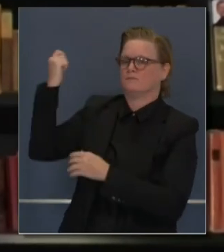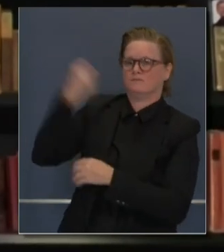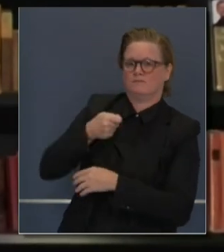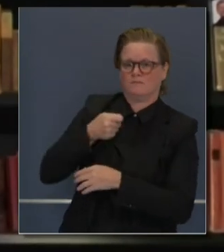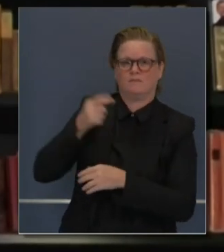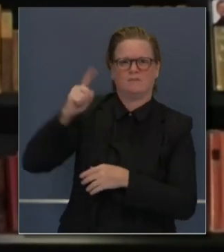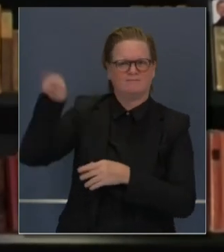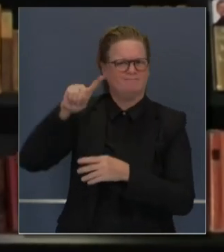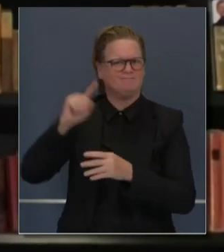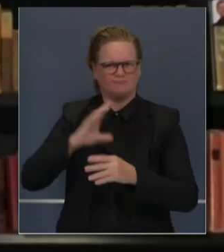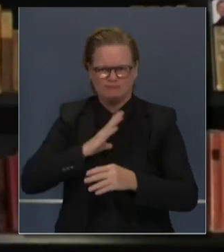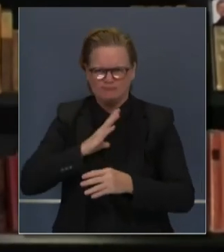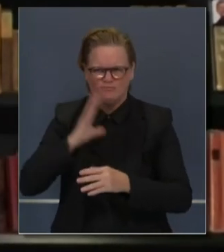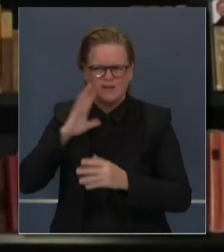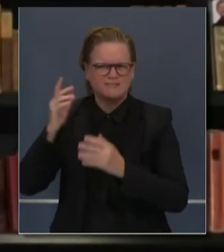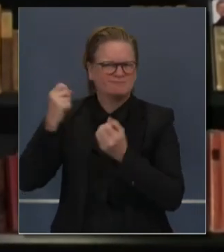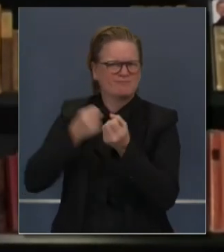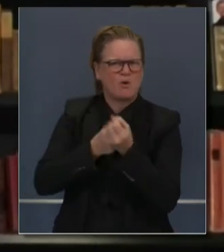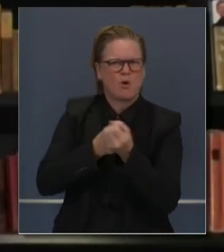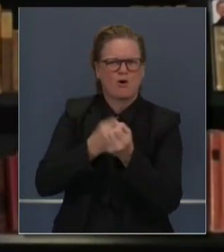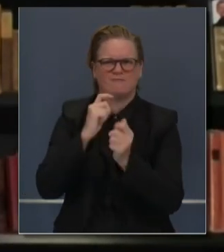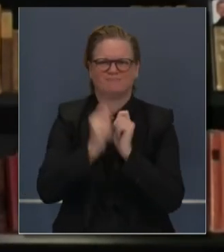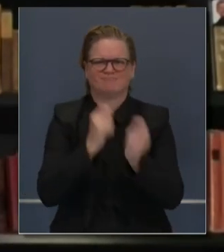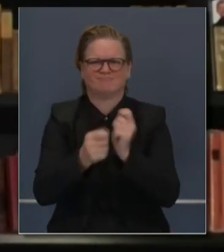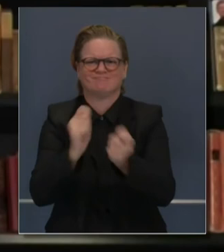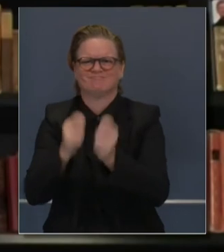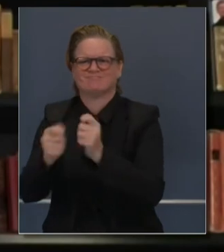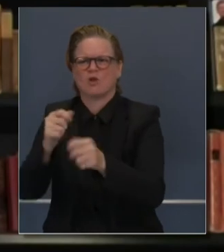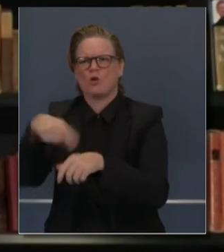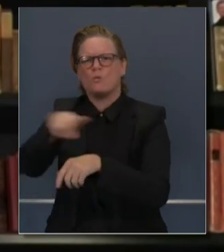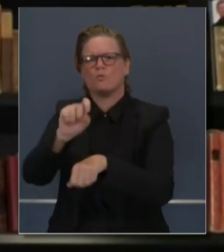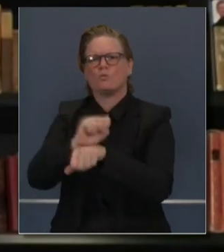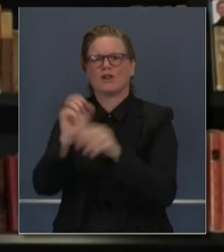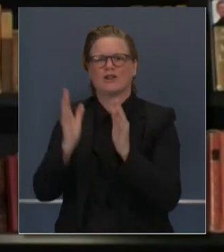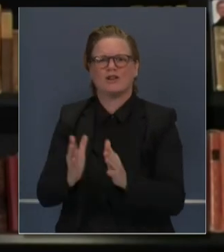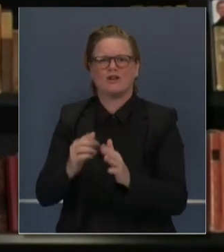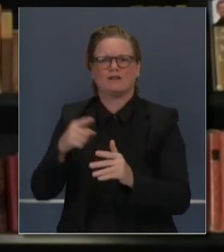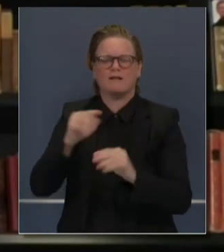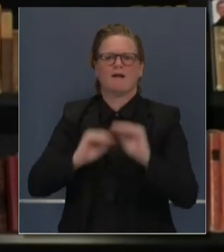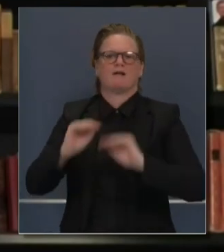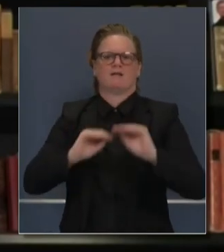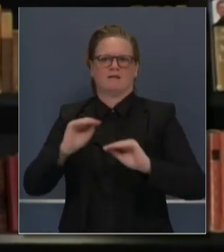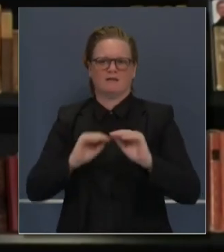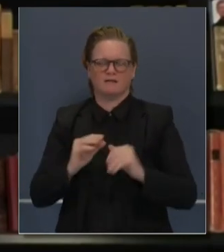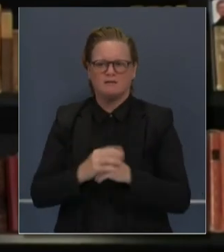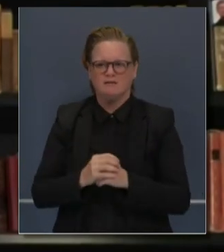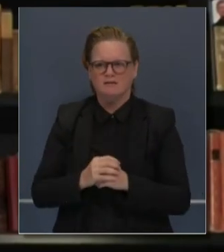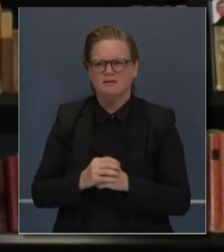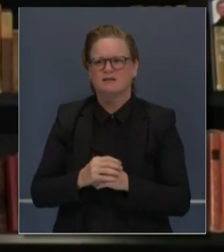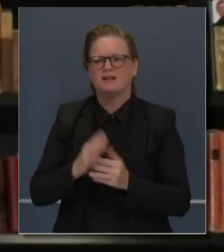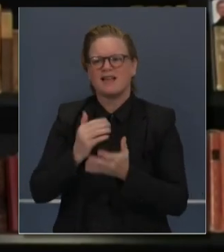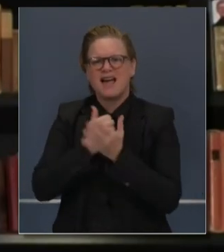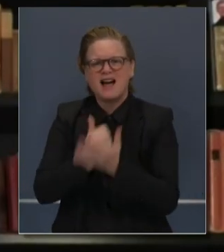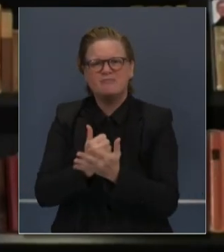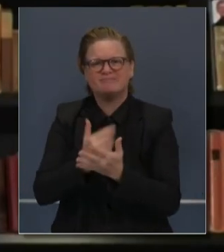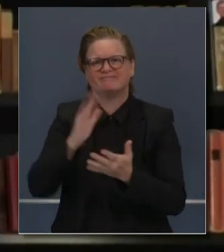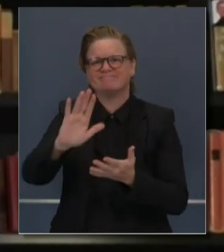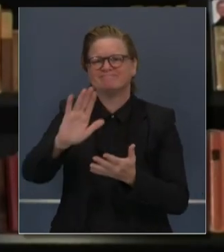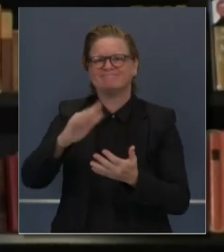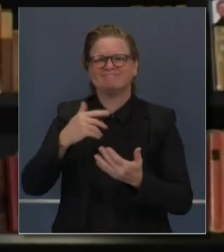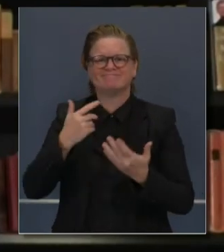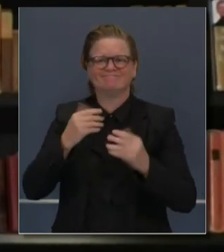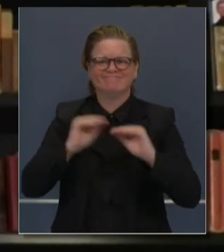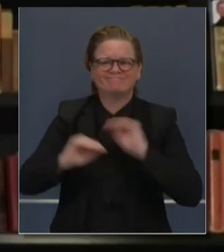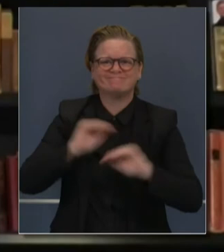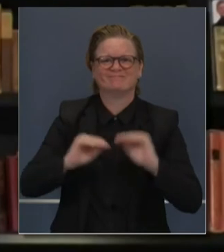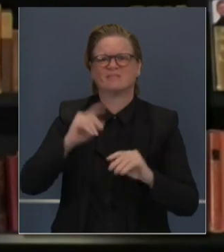supporting those critical workers, providing for relief, providing specific funds for